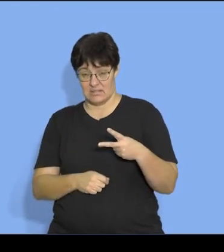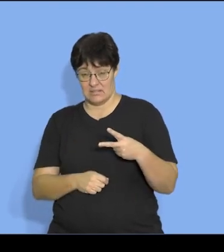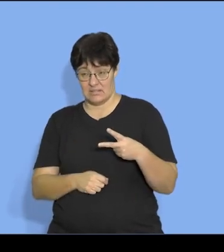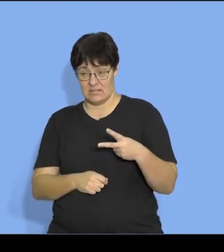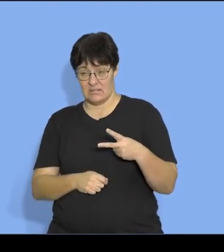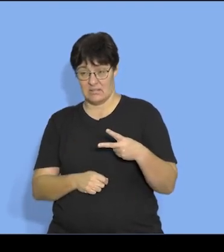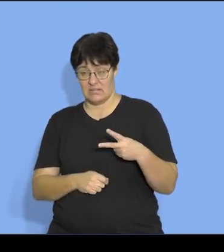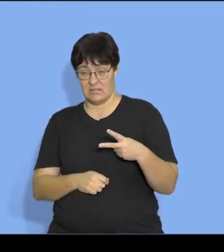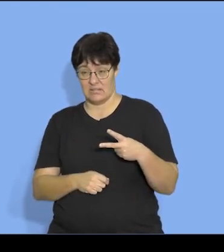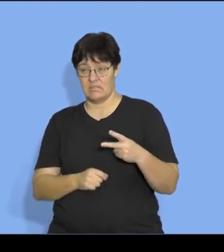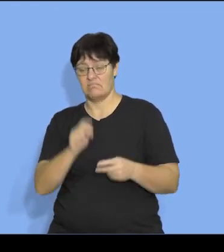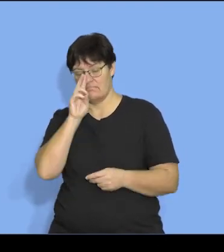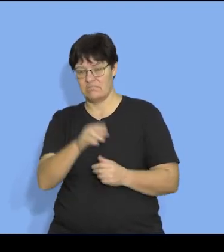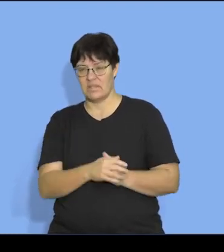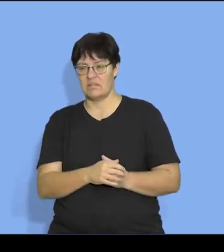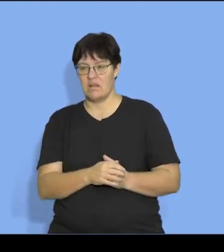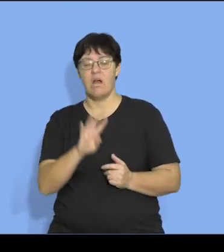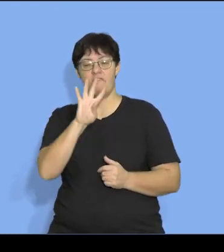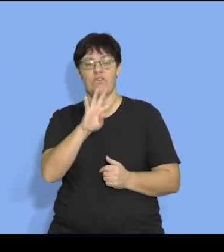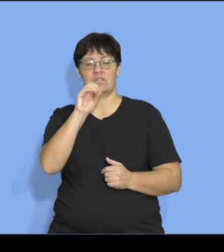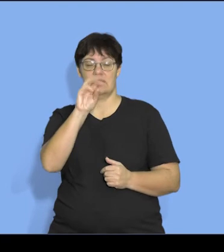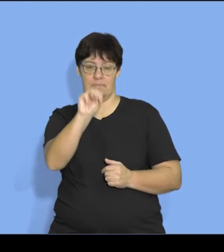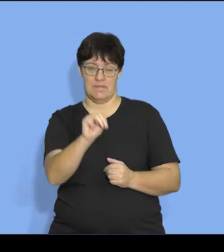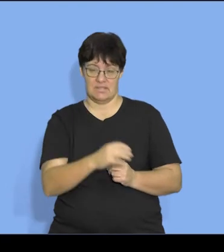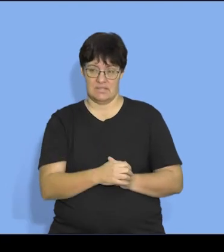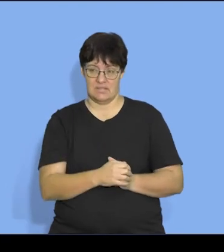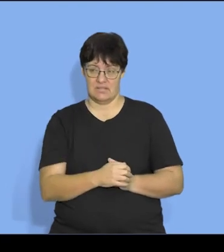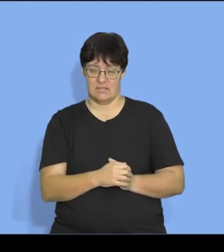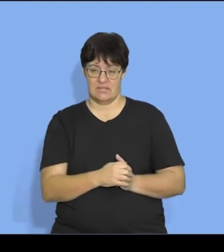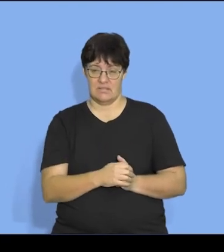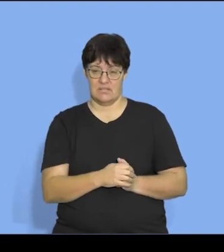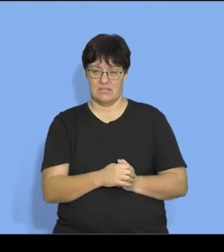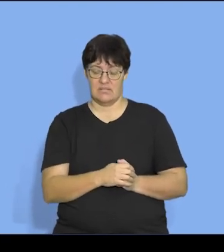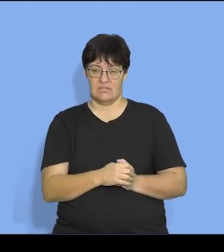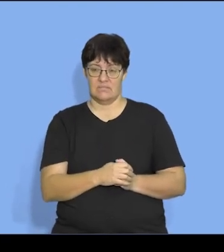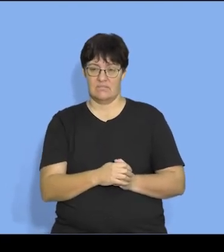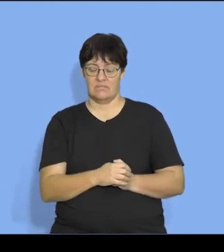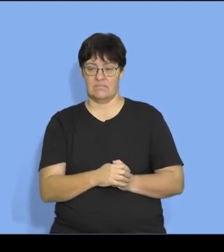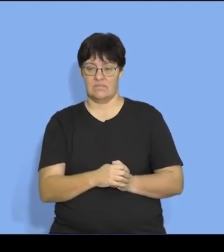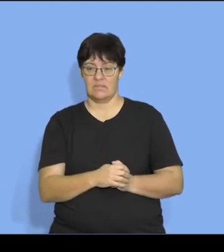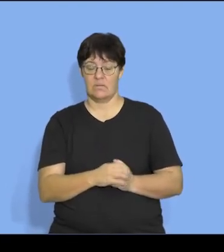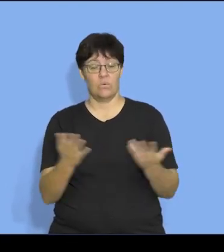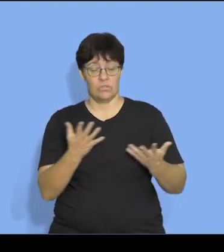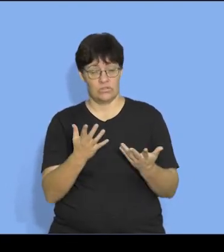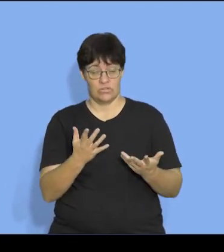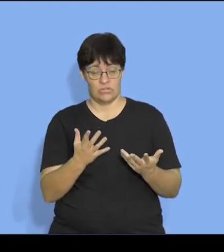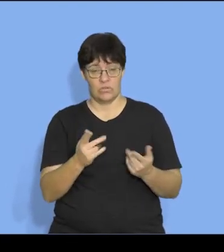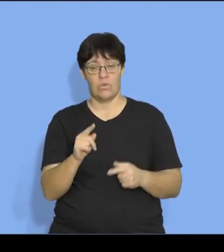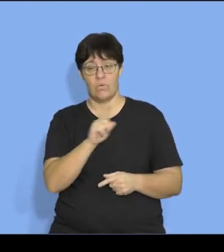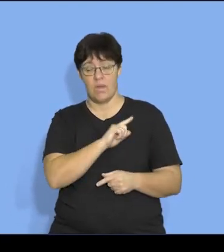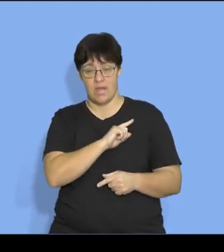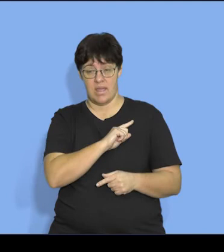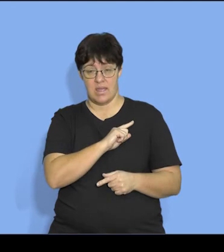hopefully, you guys can see that that would be 40 meters. Okay, and in which direction? Because we